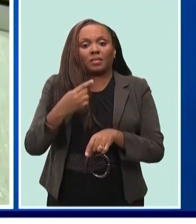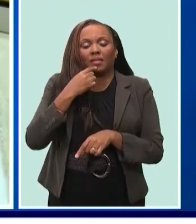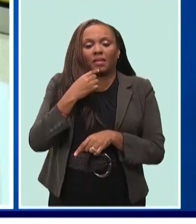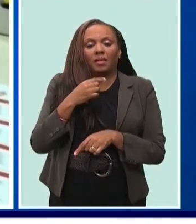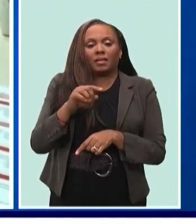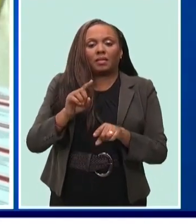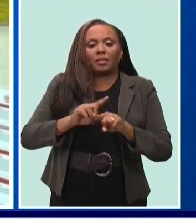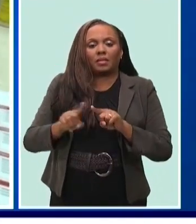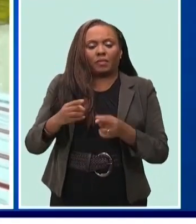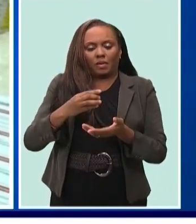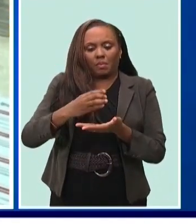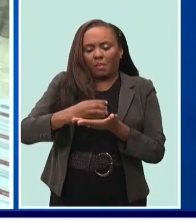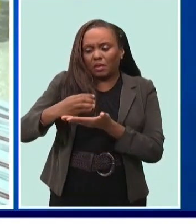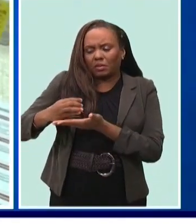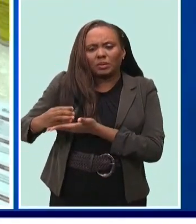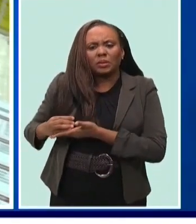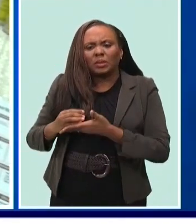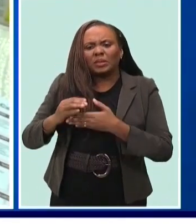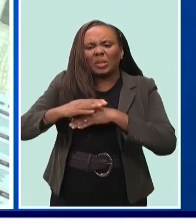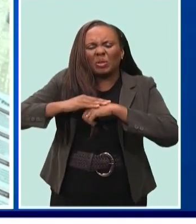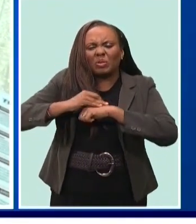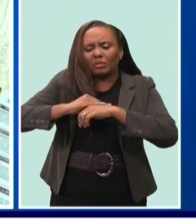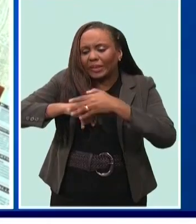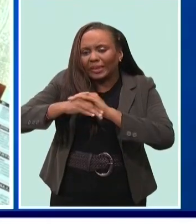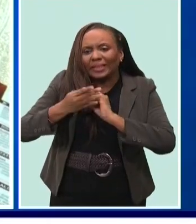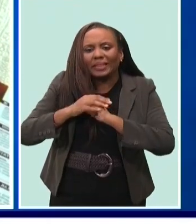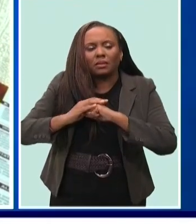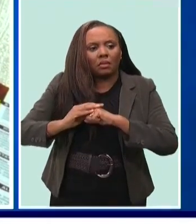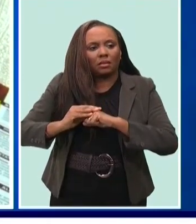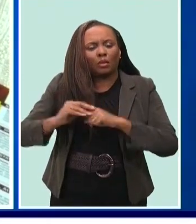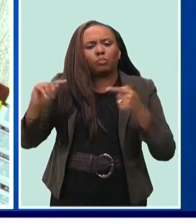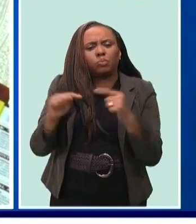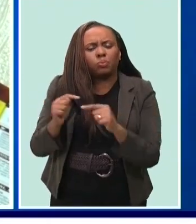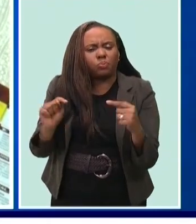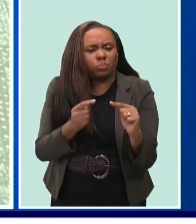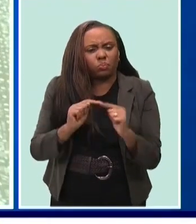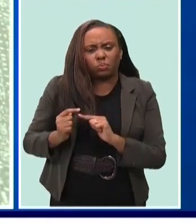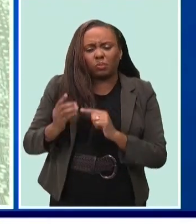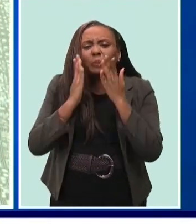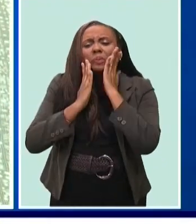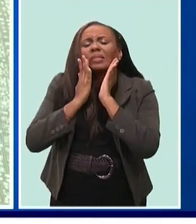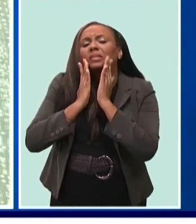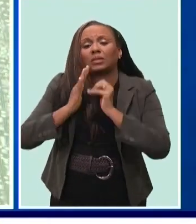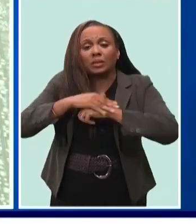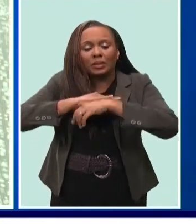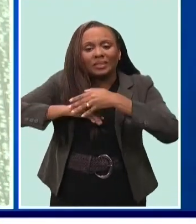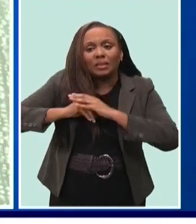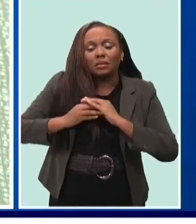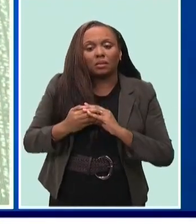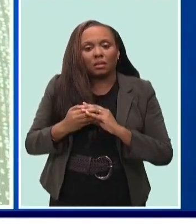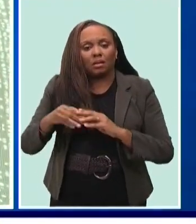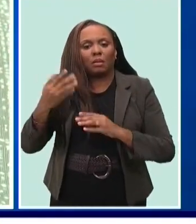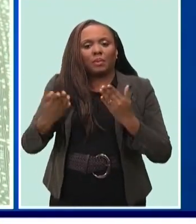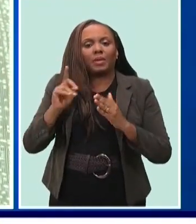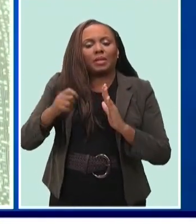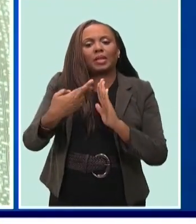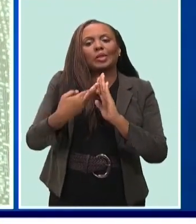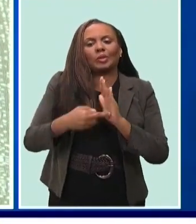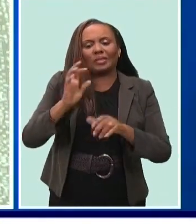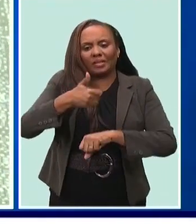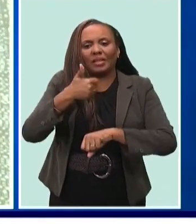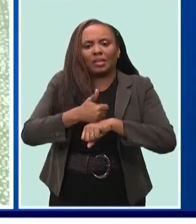of a multi-billion dollar industry, and because of their harmful effects, measures may need to be put in place to ensure that they